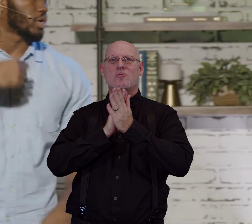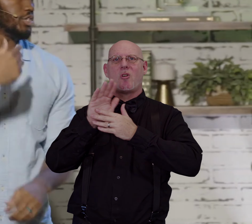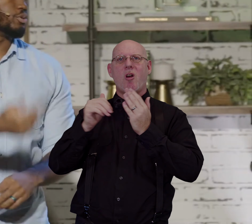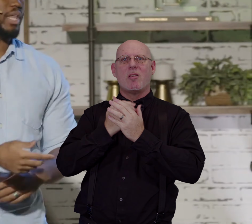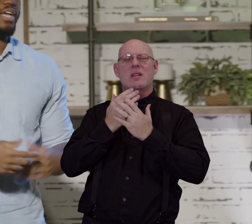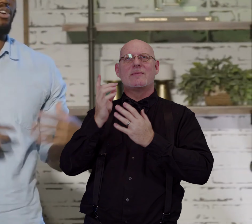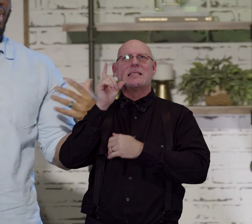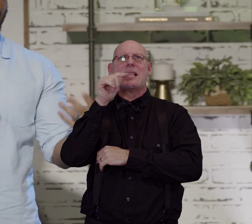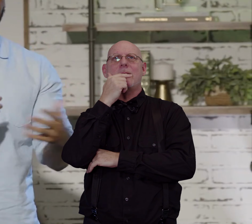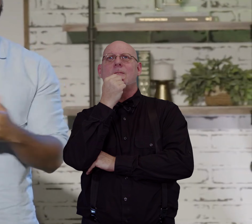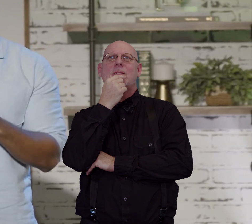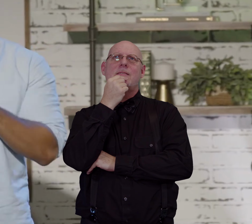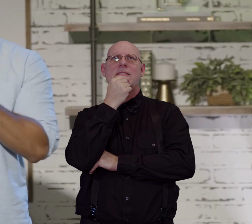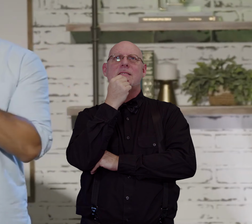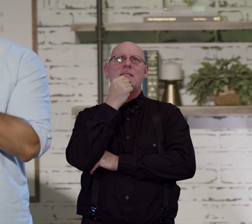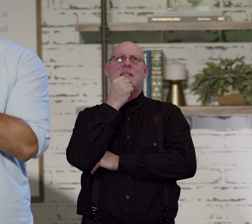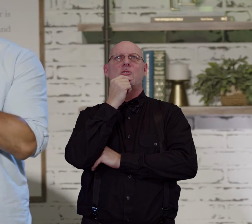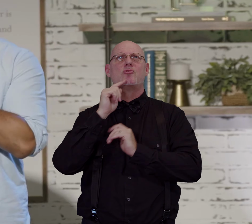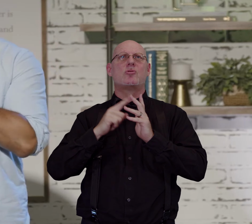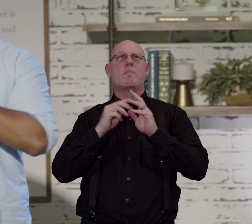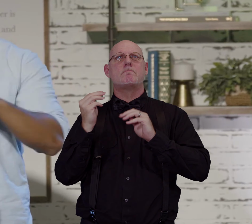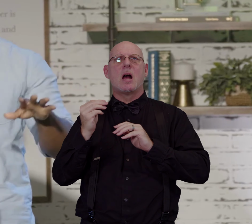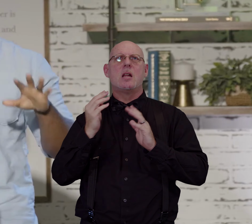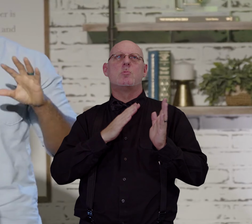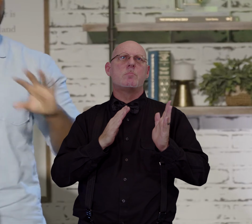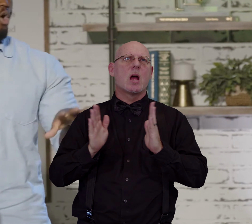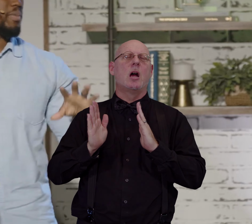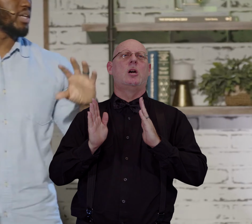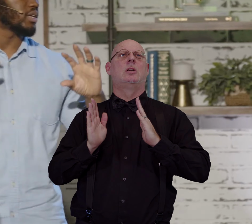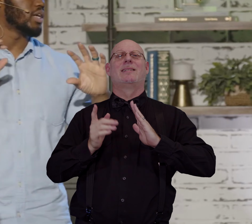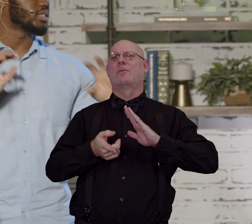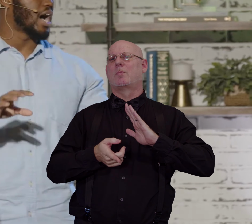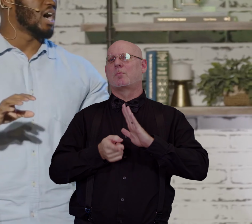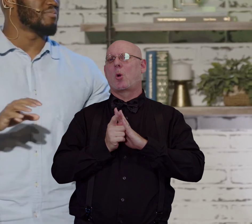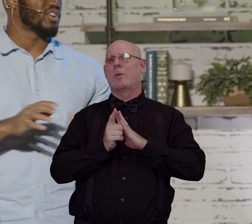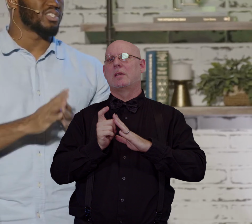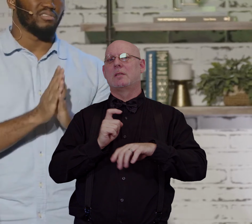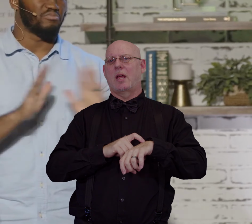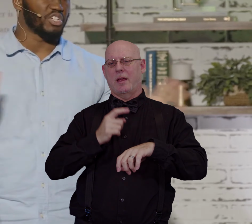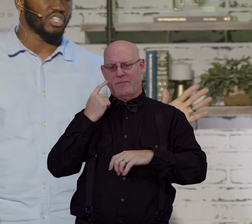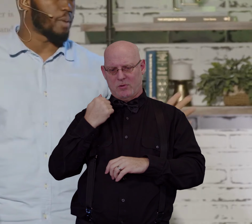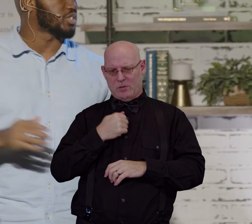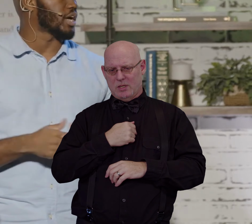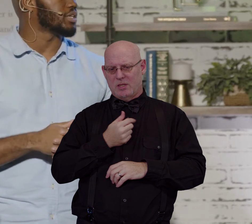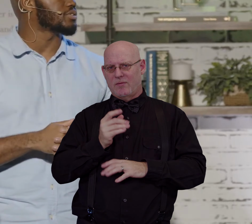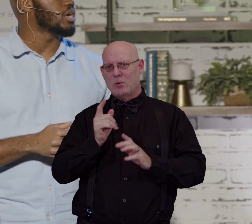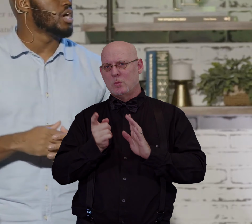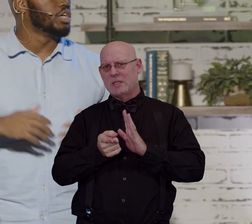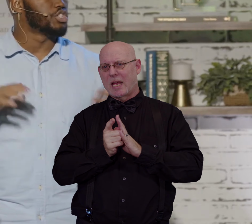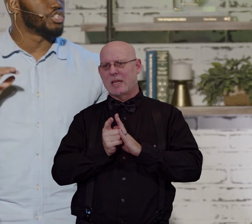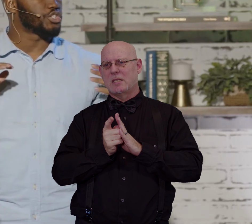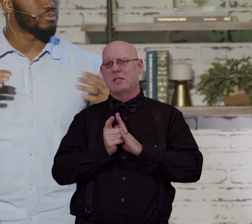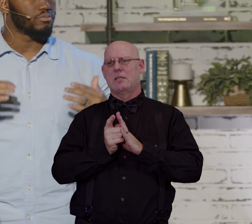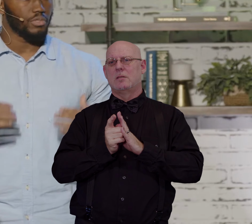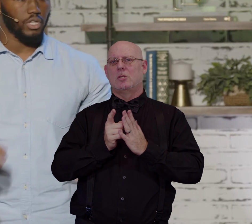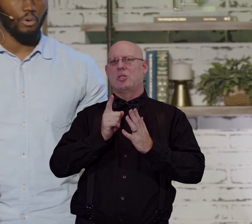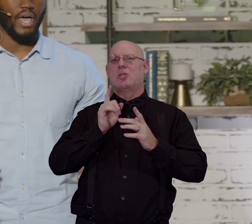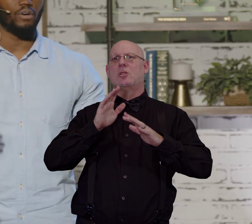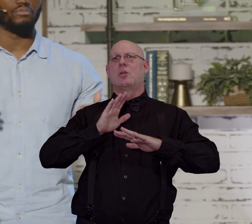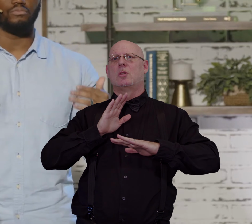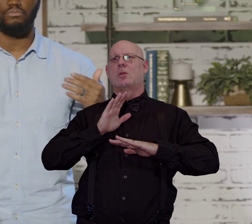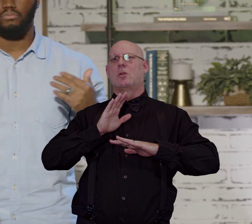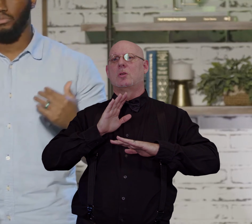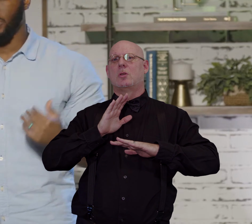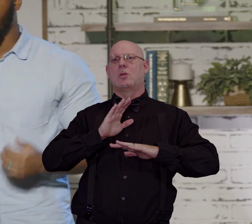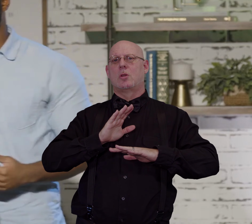the stuff we're going to do later and moving into Monday. Just want to give a moment and a time for us in just a couple seconds to just slow